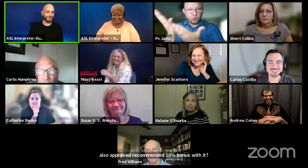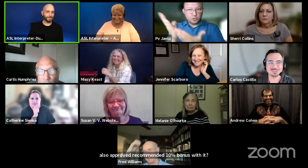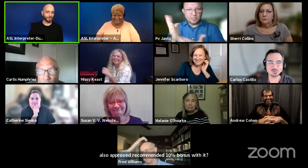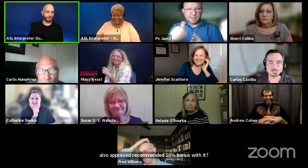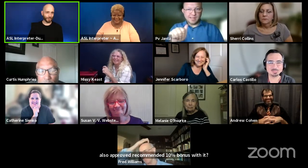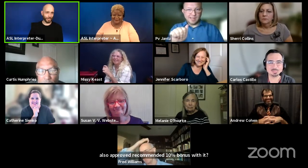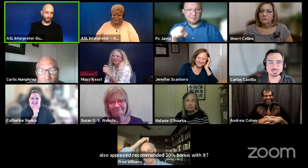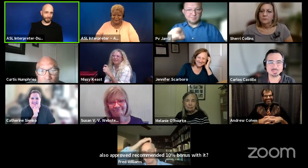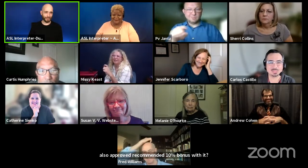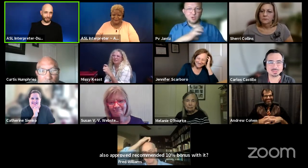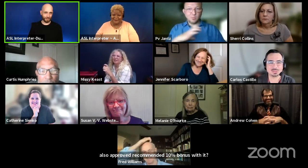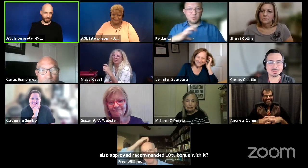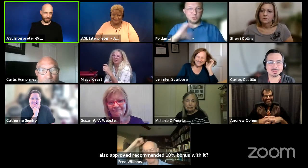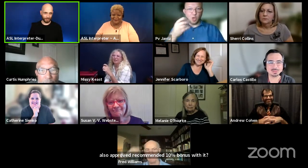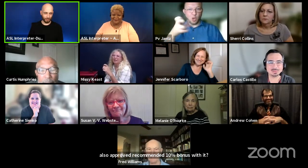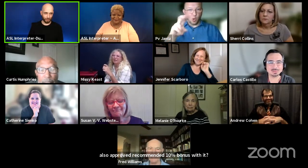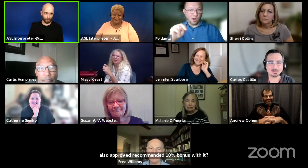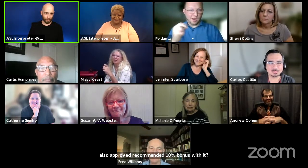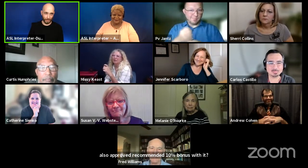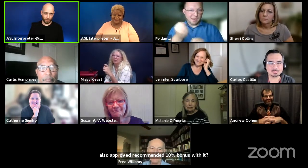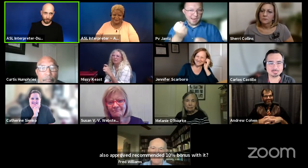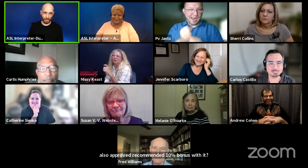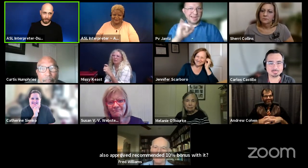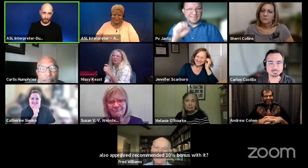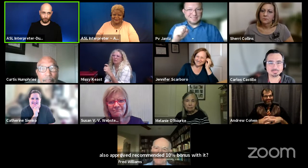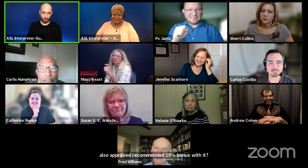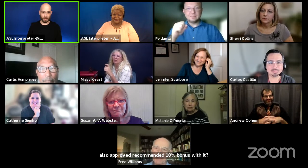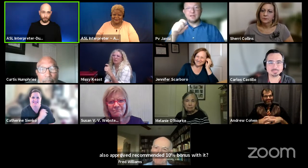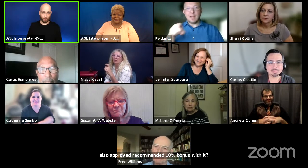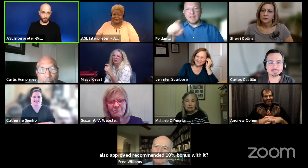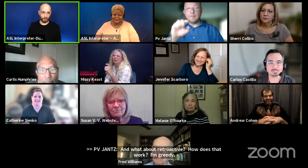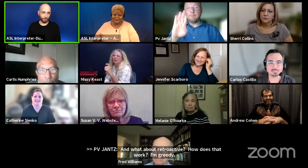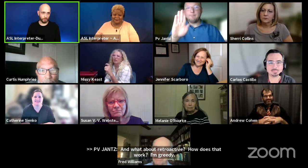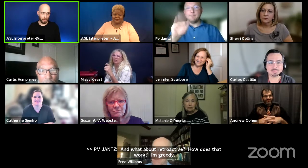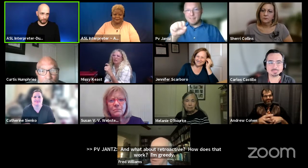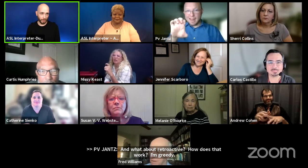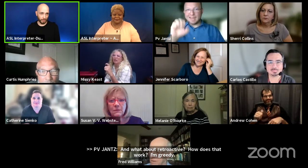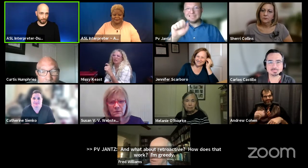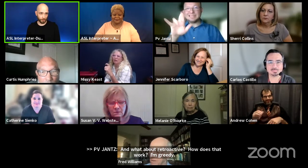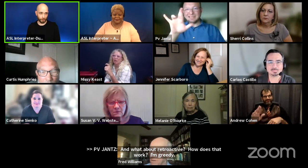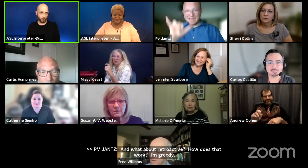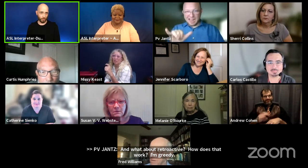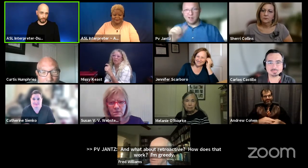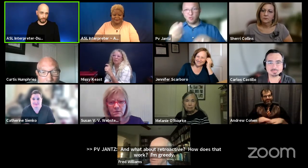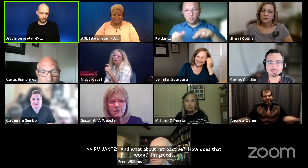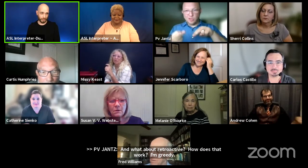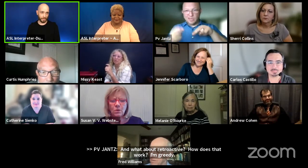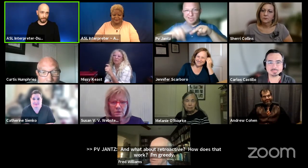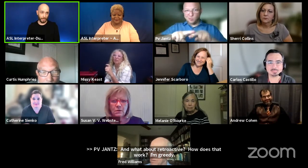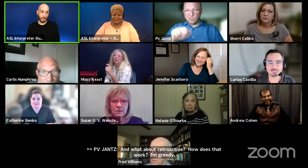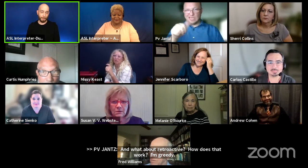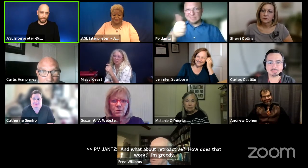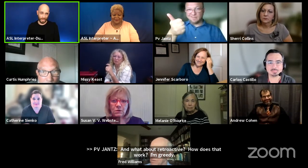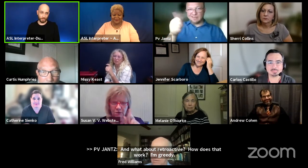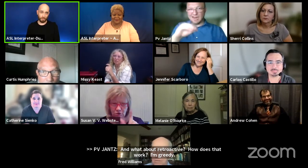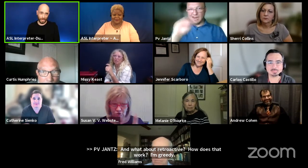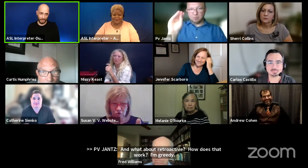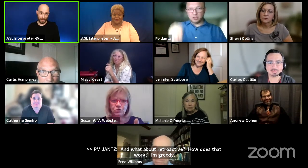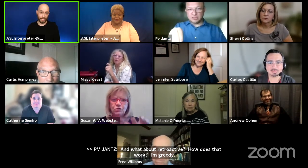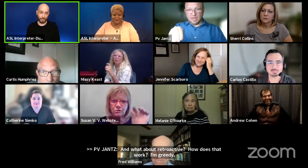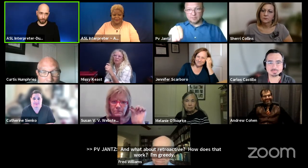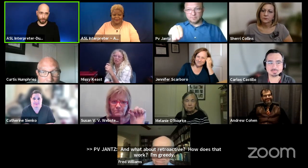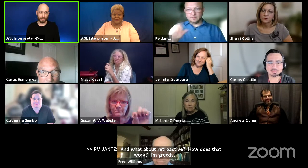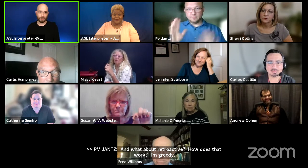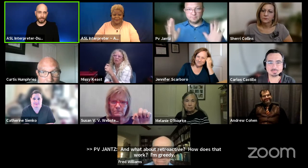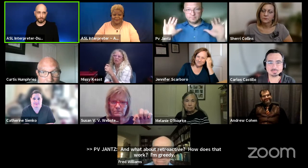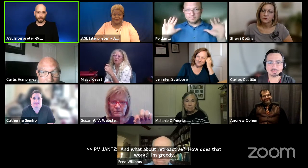This is Commissioner Jantz. My understanding from the motion that was made by Commissioner Cohen is that it's a base